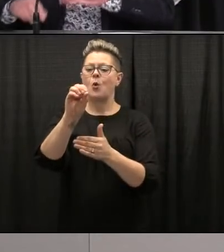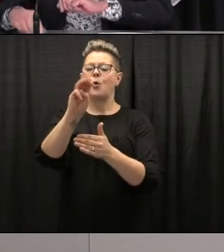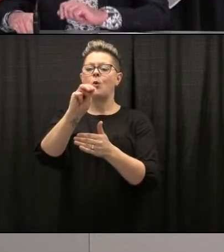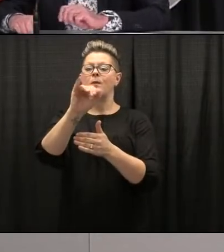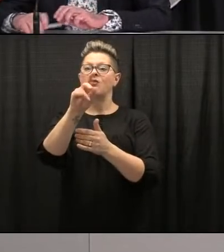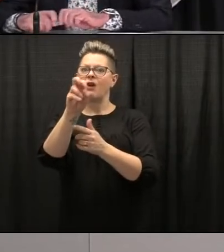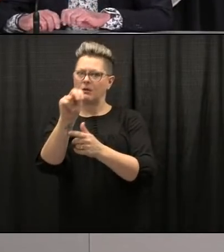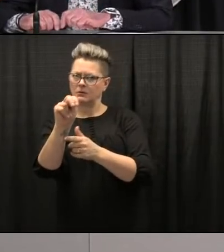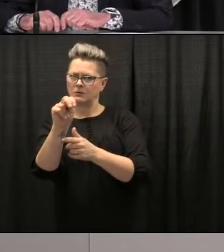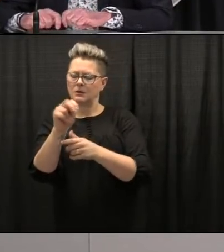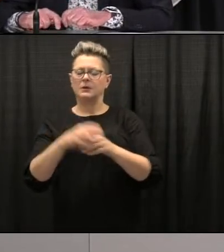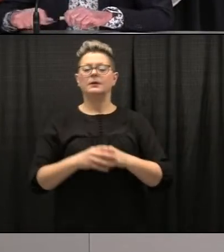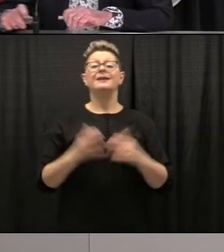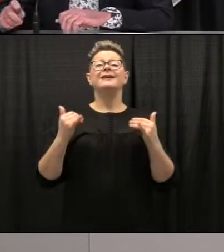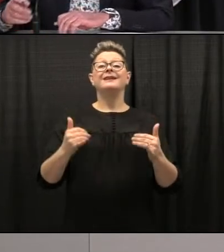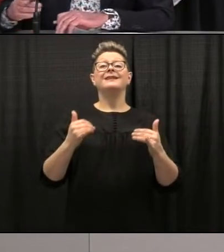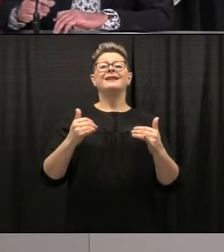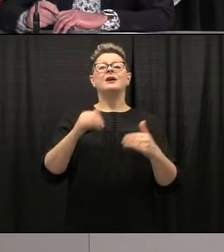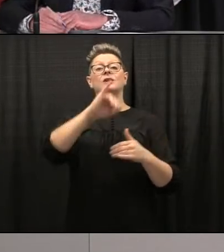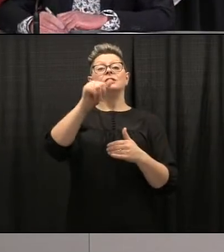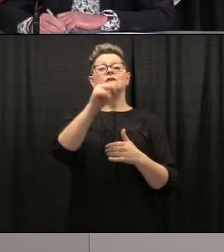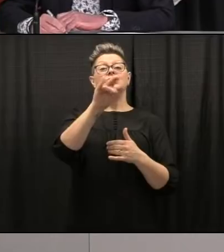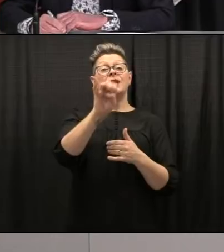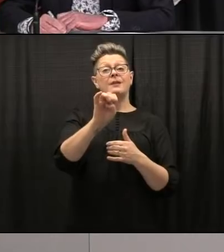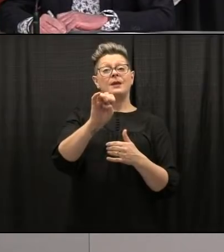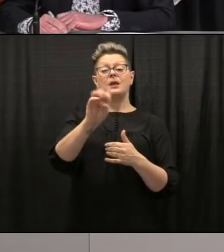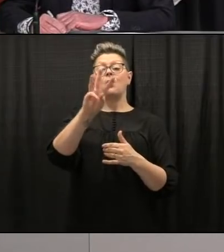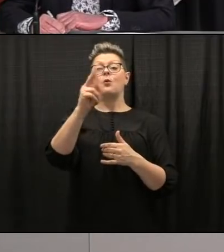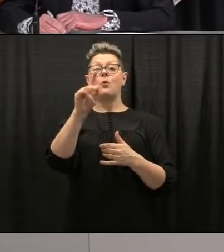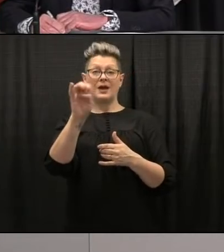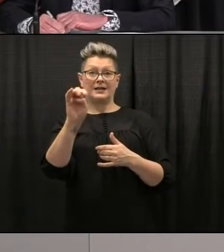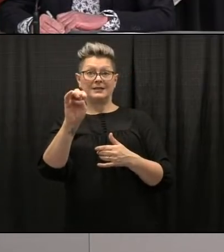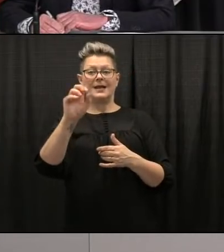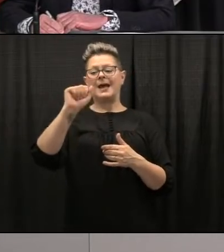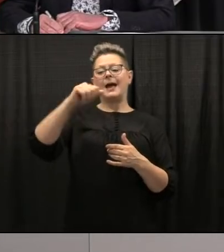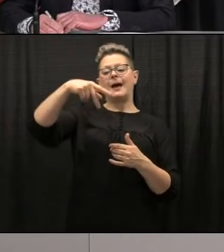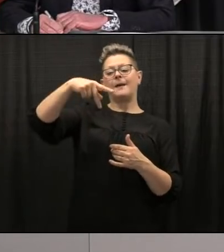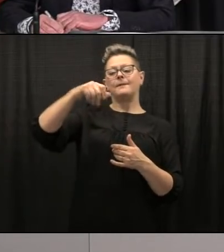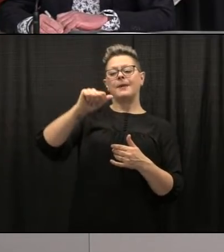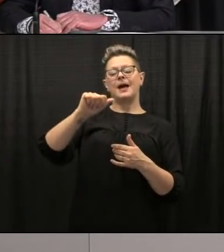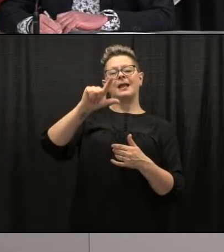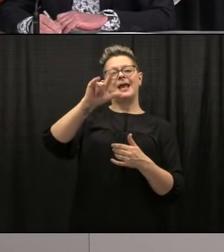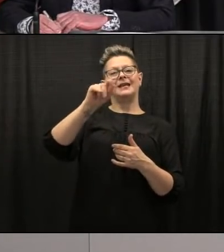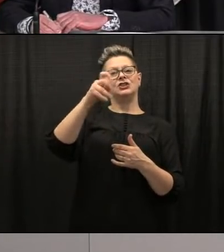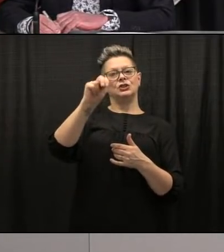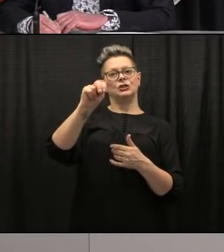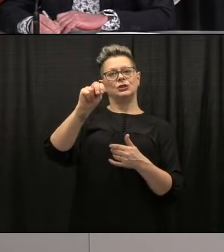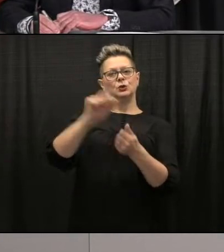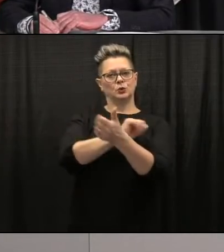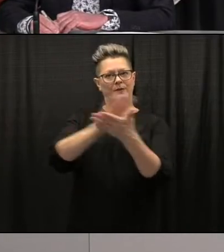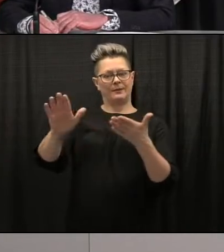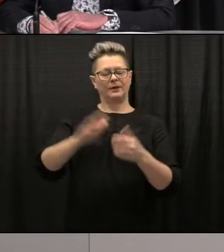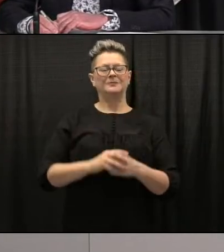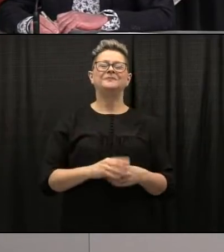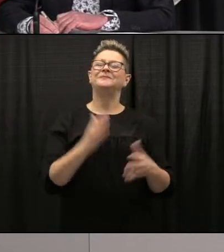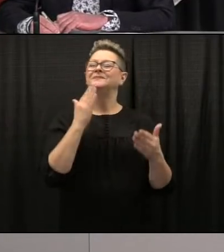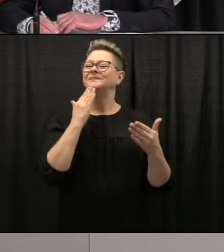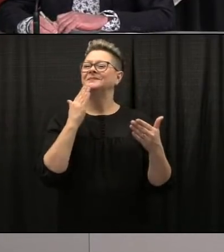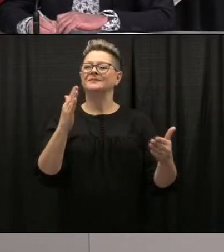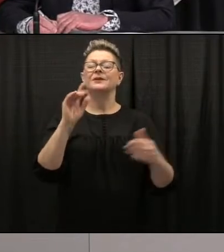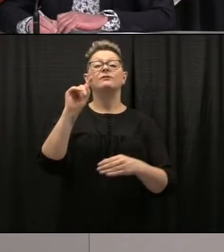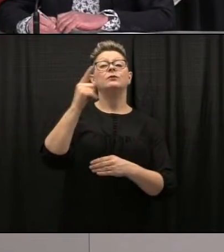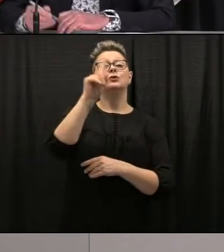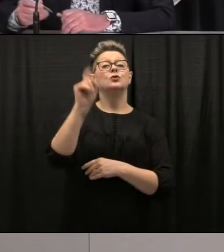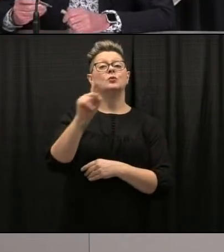Our next questions are from Jamie White with the Appalachian newspaper. Jamie, please go ahead. Thank you. My first question is